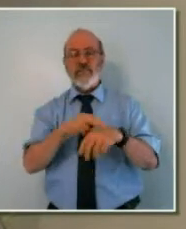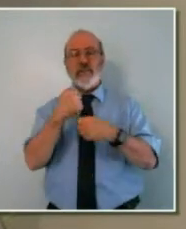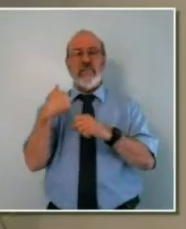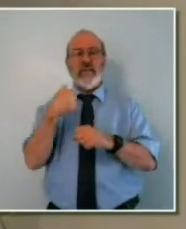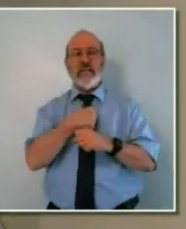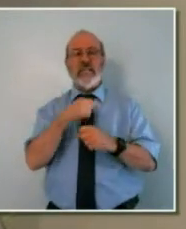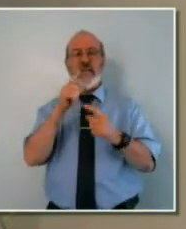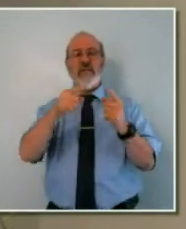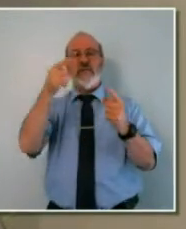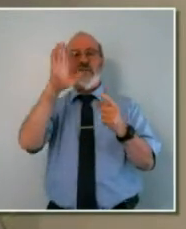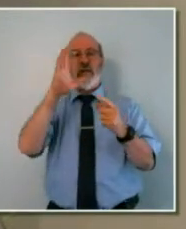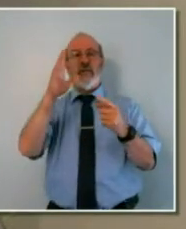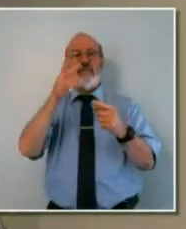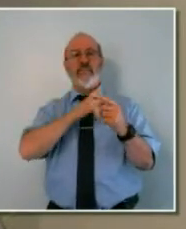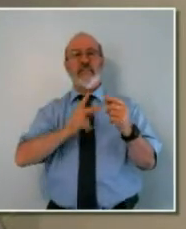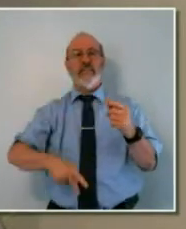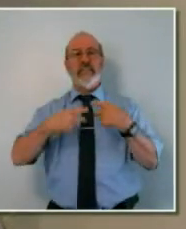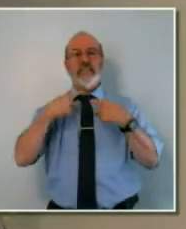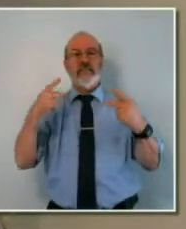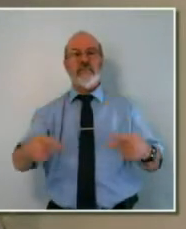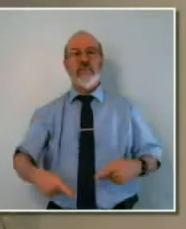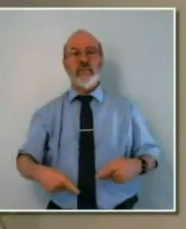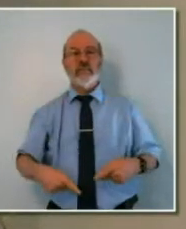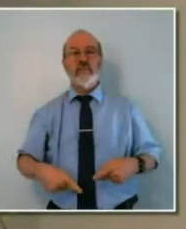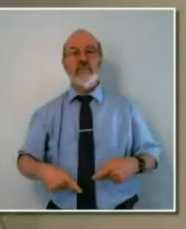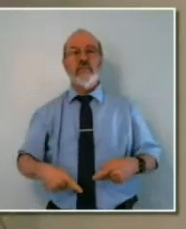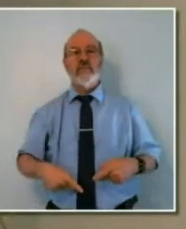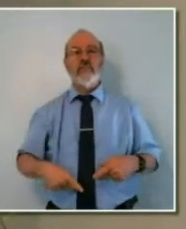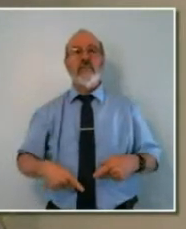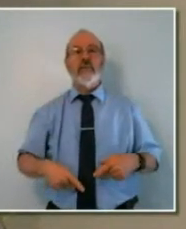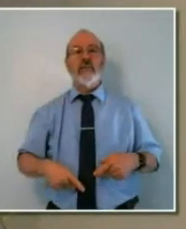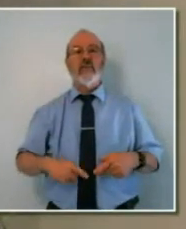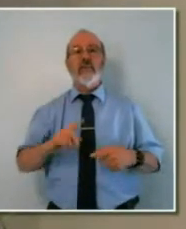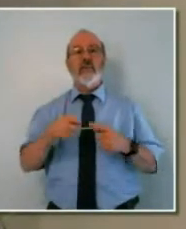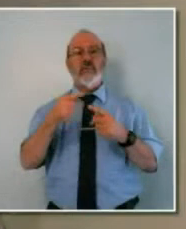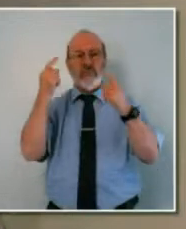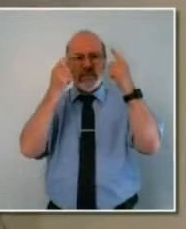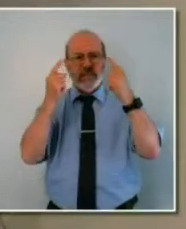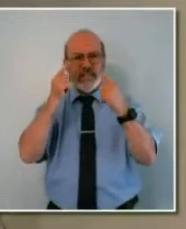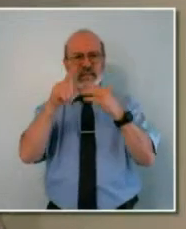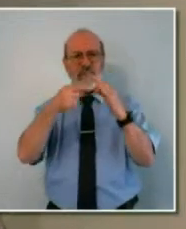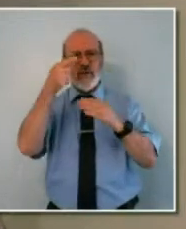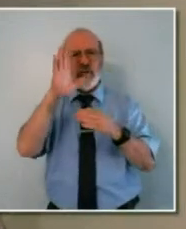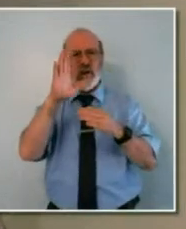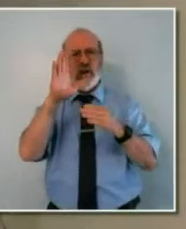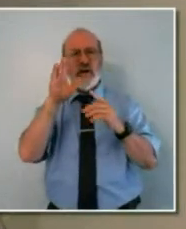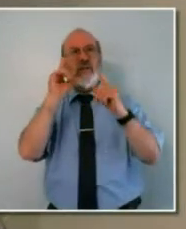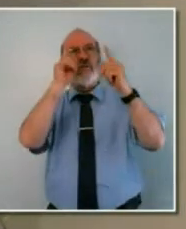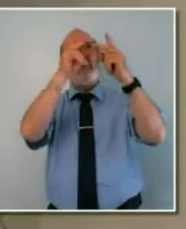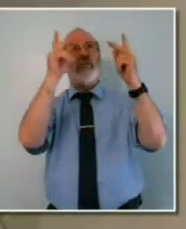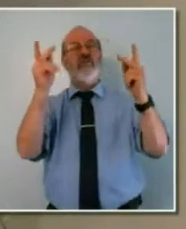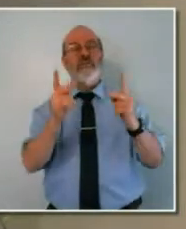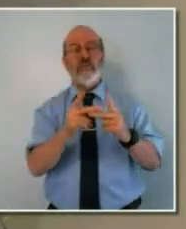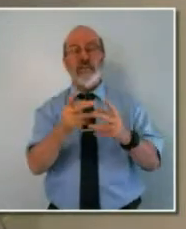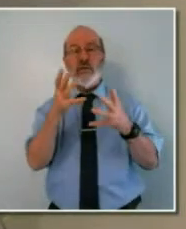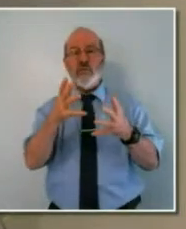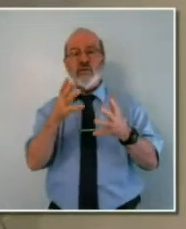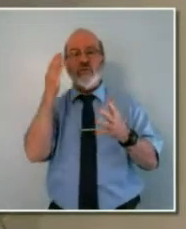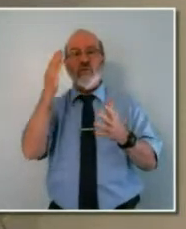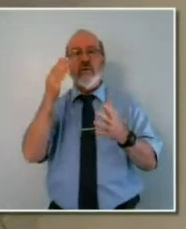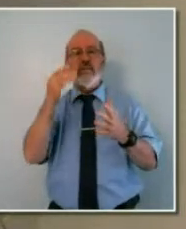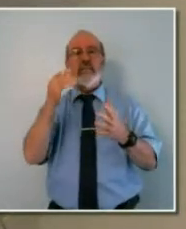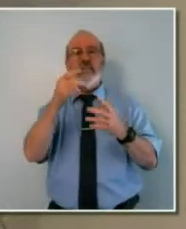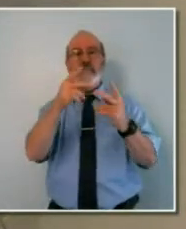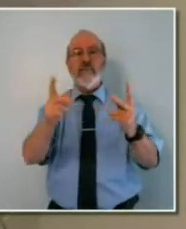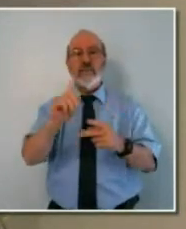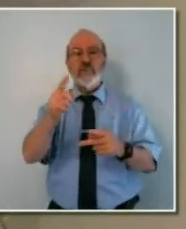God kings and priests and so forth. I'm saying to you this, when we're thinking about God going to his place, I want you to know the God, the place where